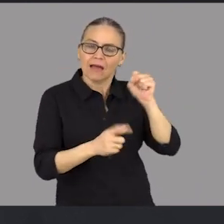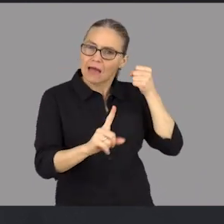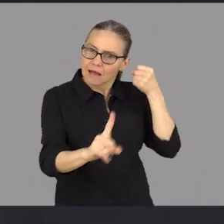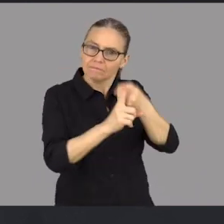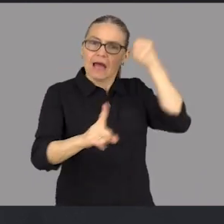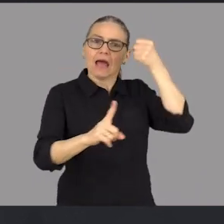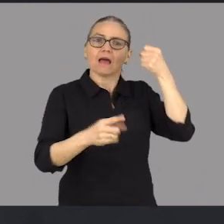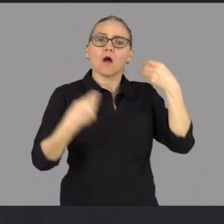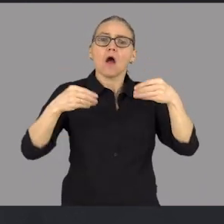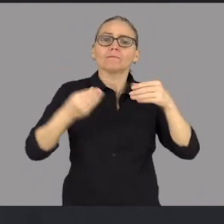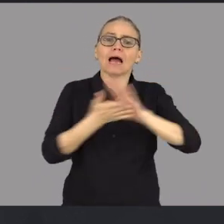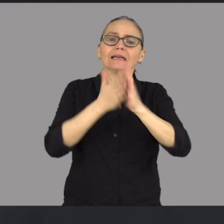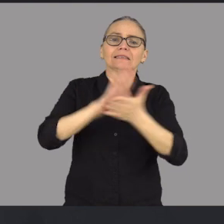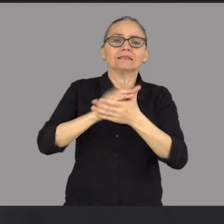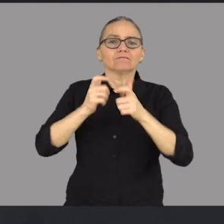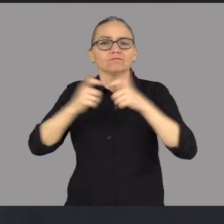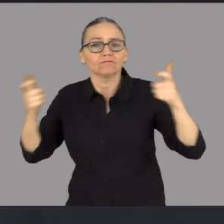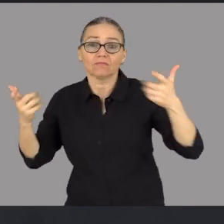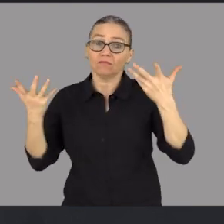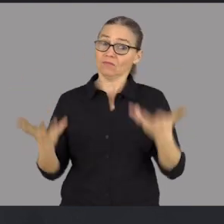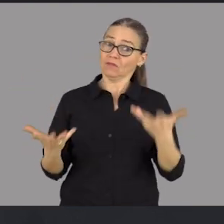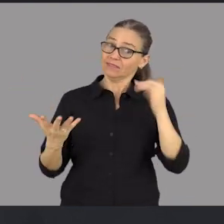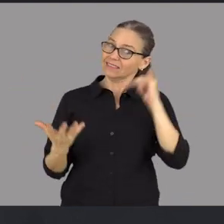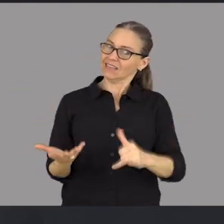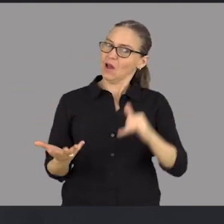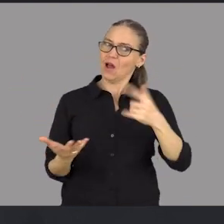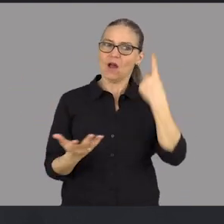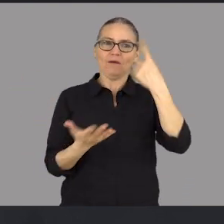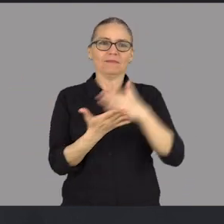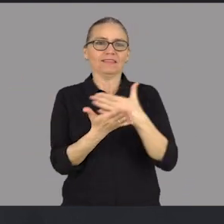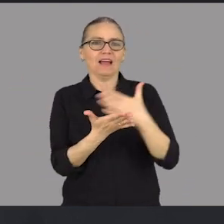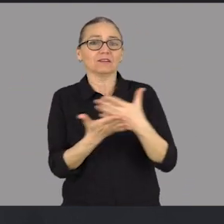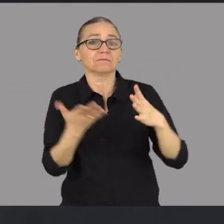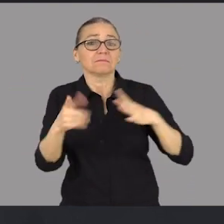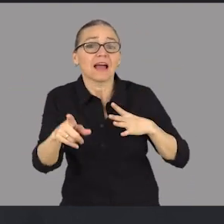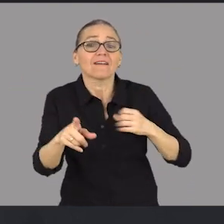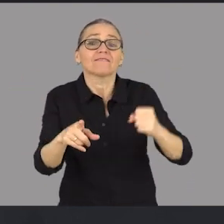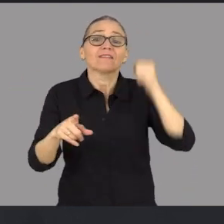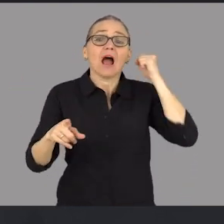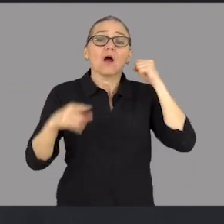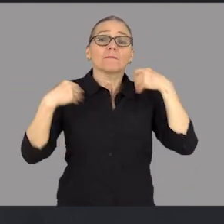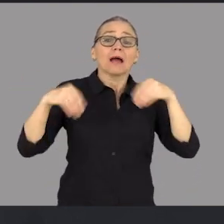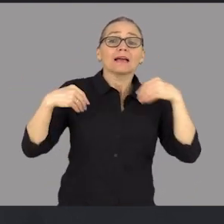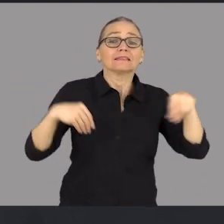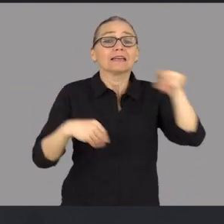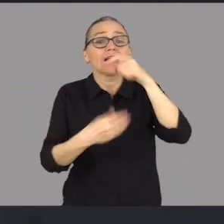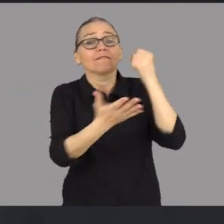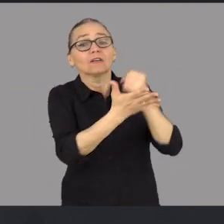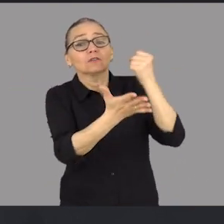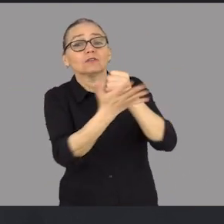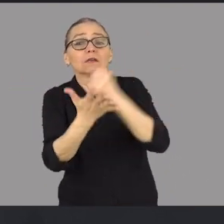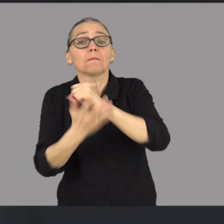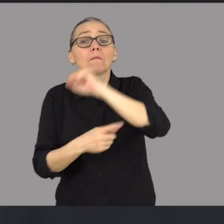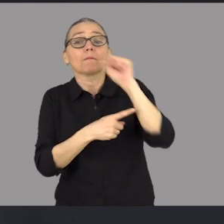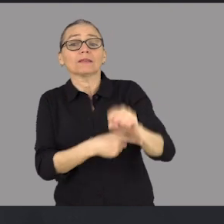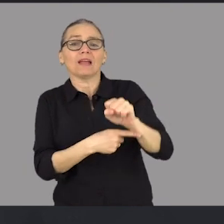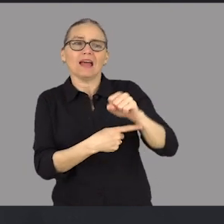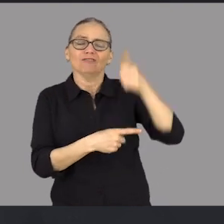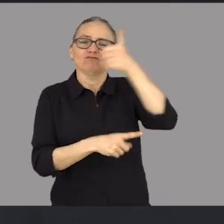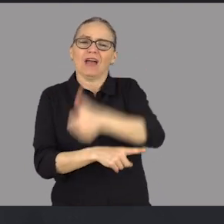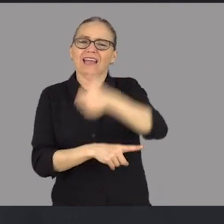our store with 3 stores in Manitoba and Saskatchewan was a recipient of the Sobeys Retail Impact